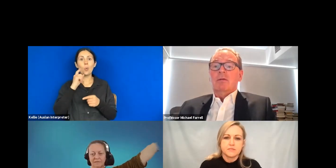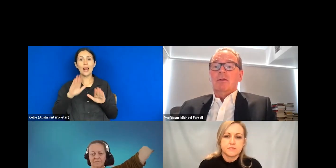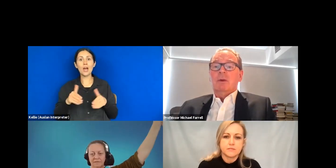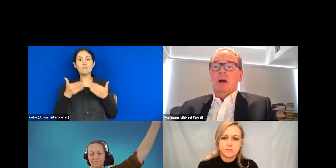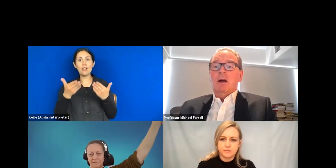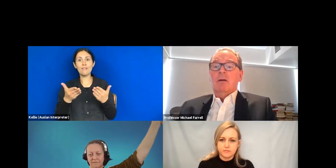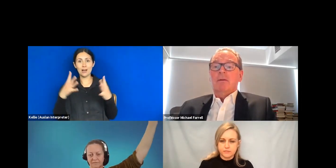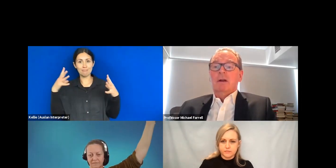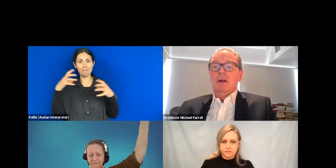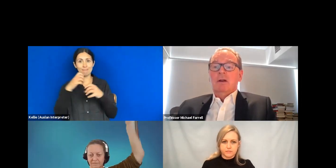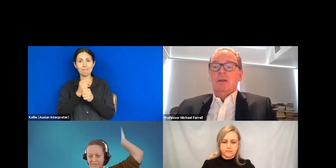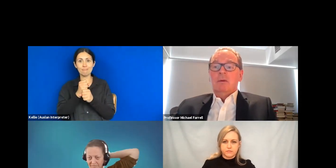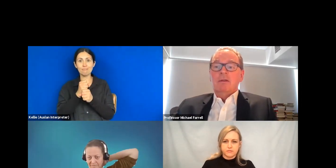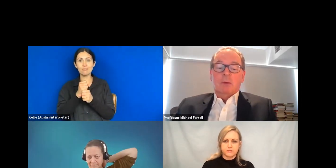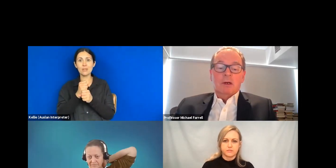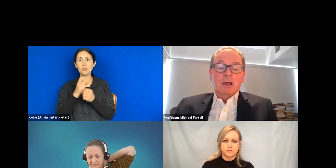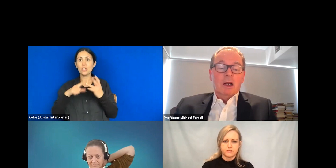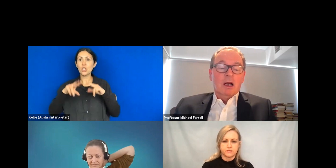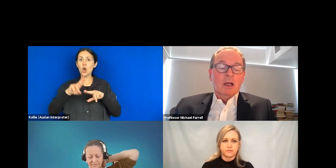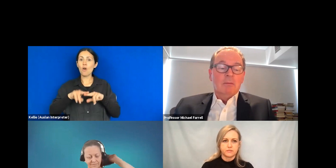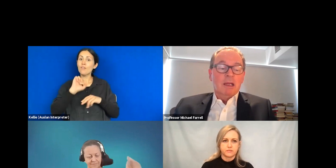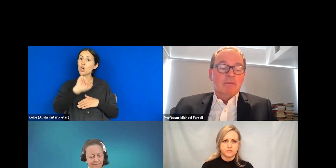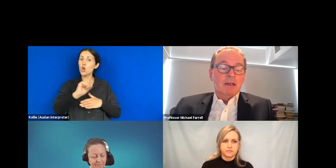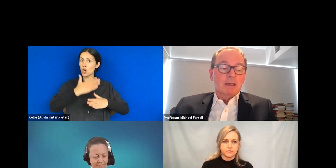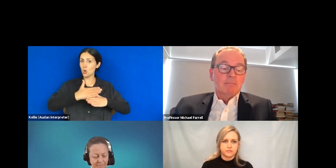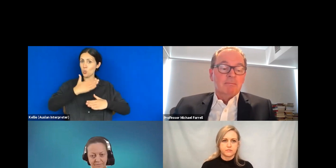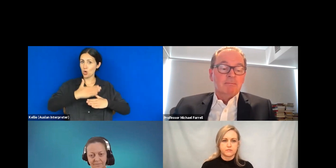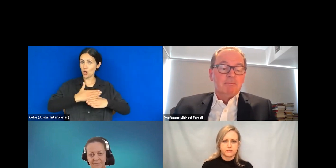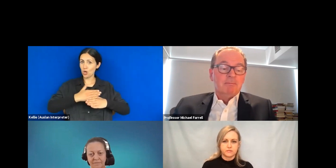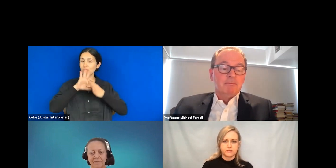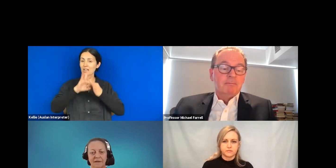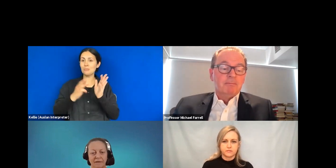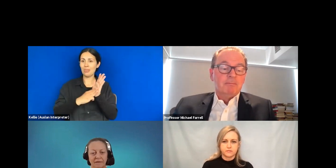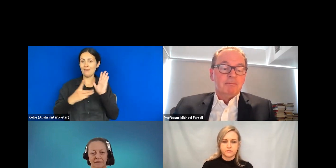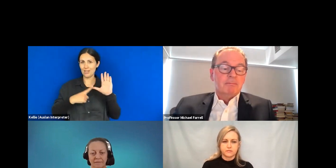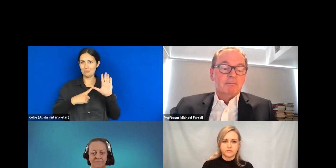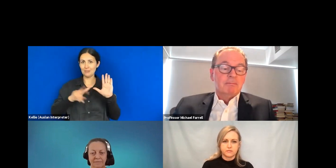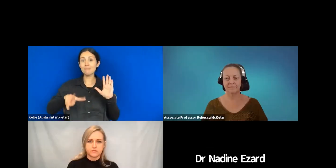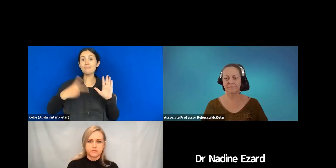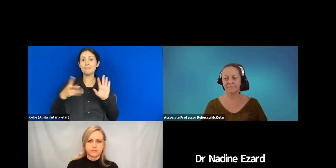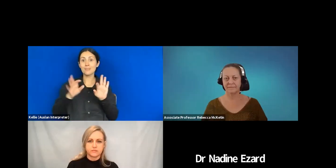with an overview of some of her work on methamphetamine.